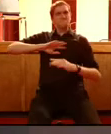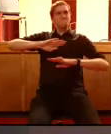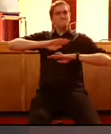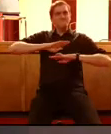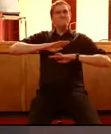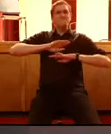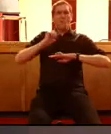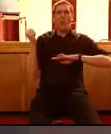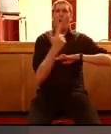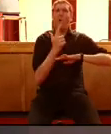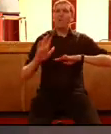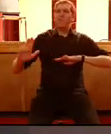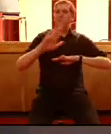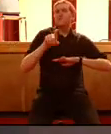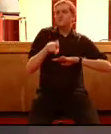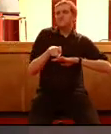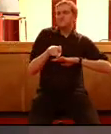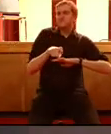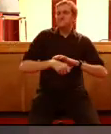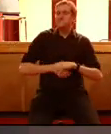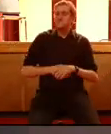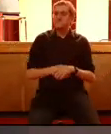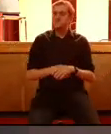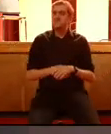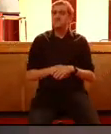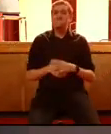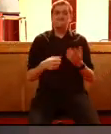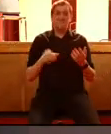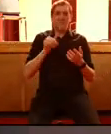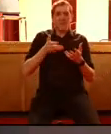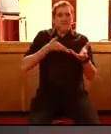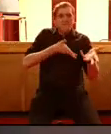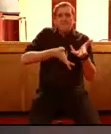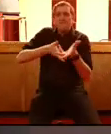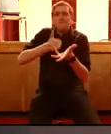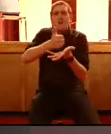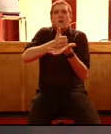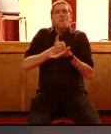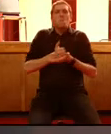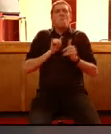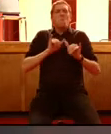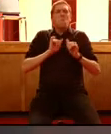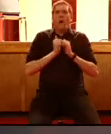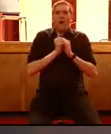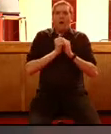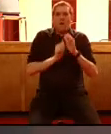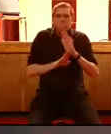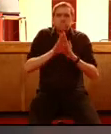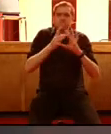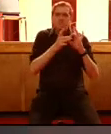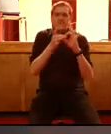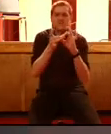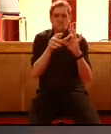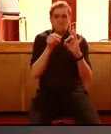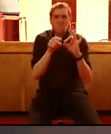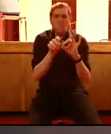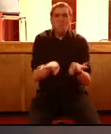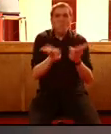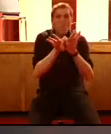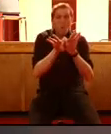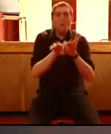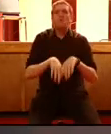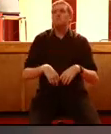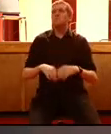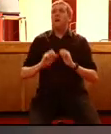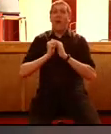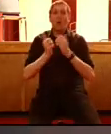of every student. It helps you understand things like relationship building and why that's so important. Also collaboration